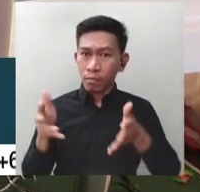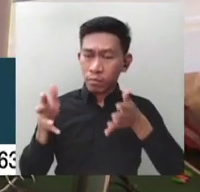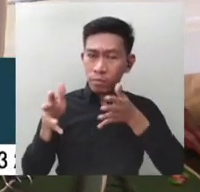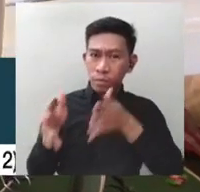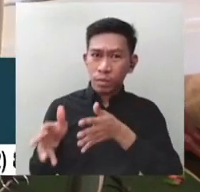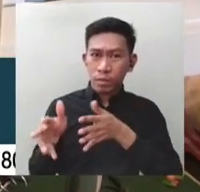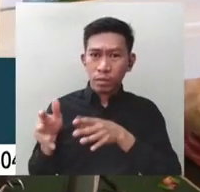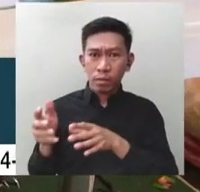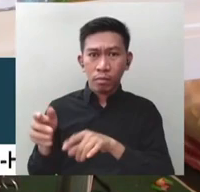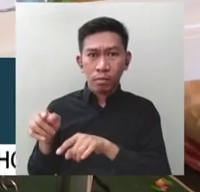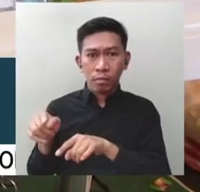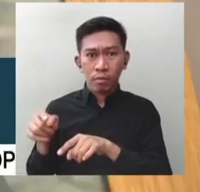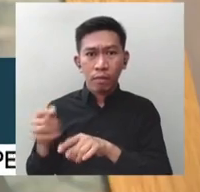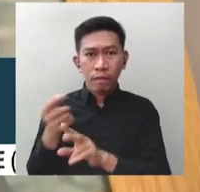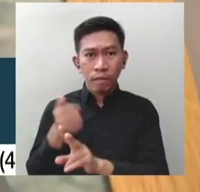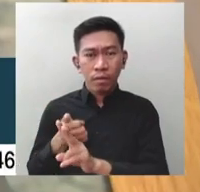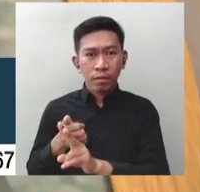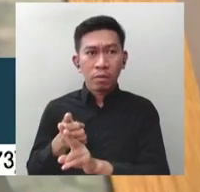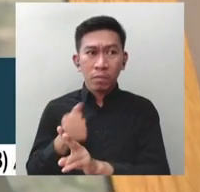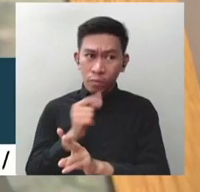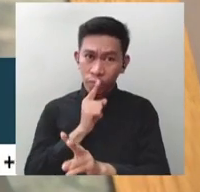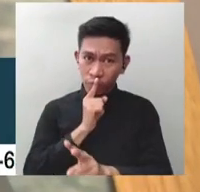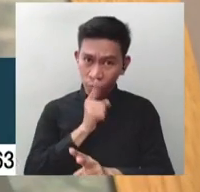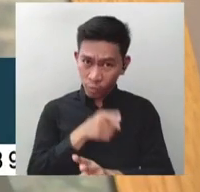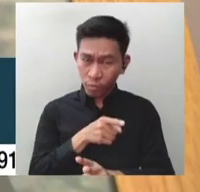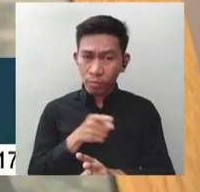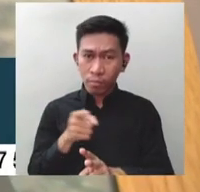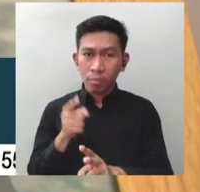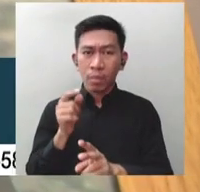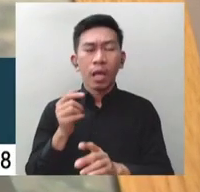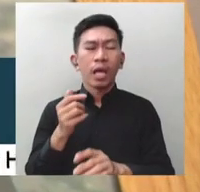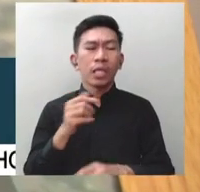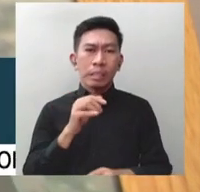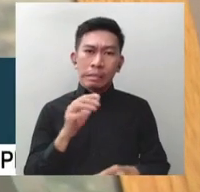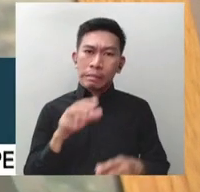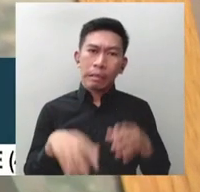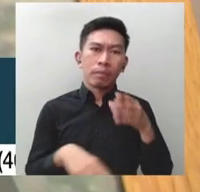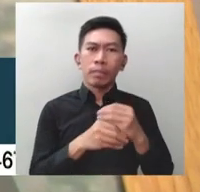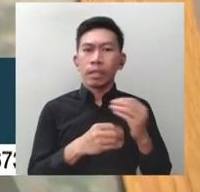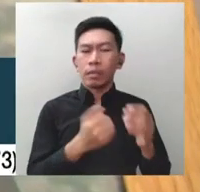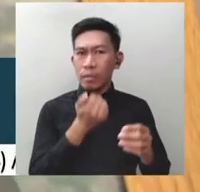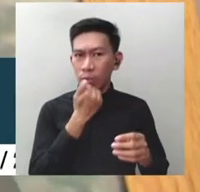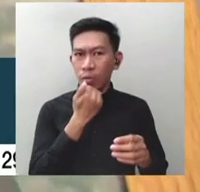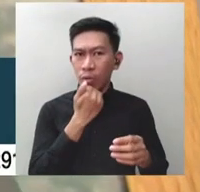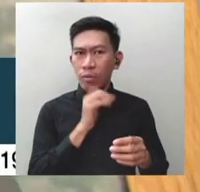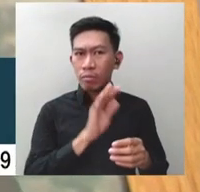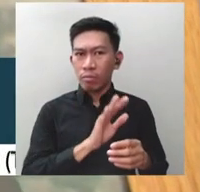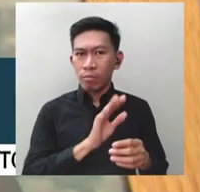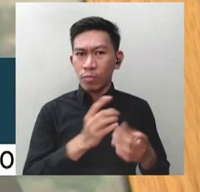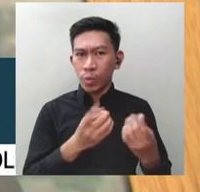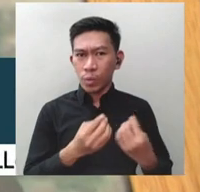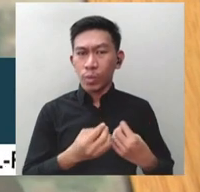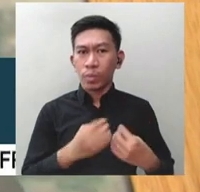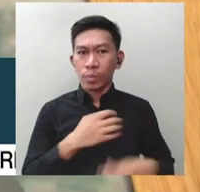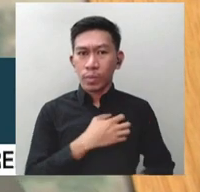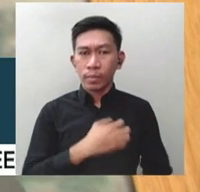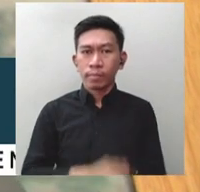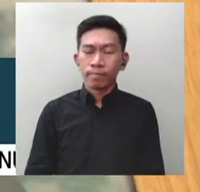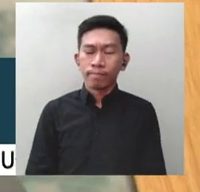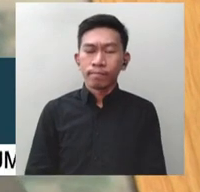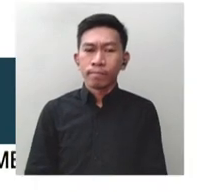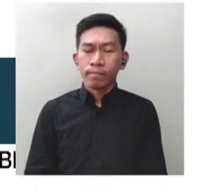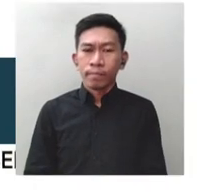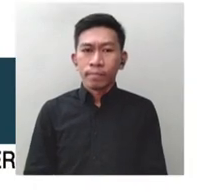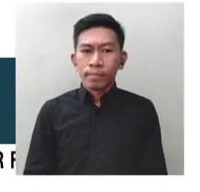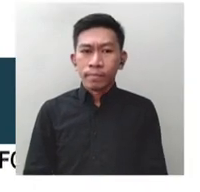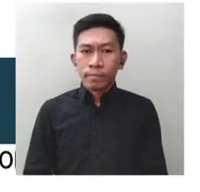then that's another grave error on their part. The police force, Colonel, as